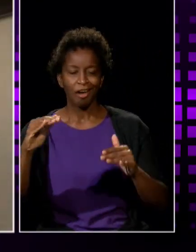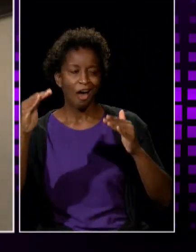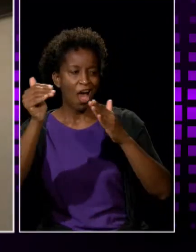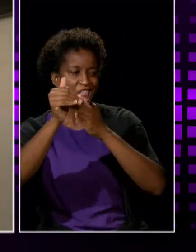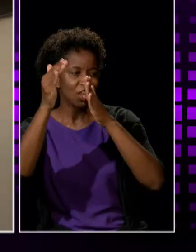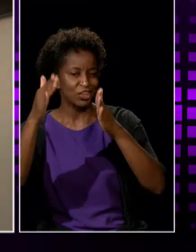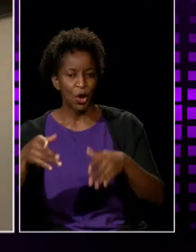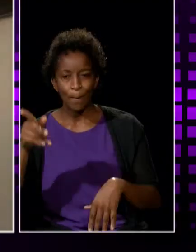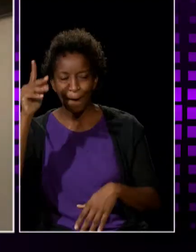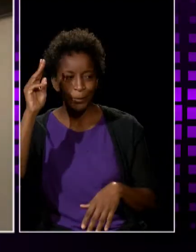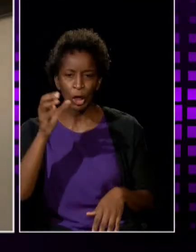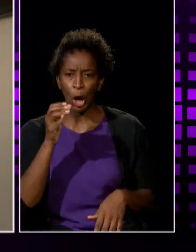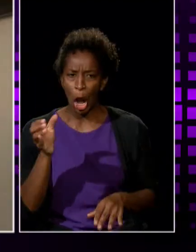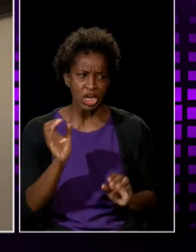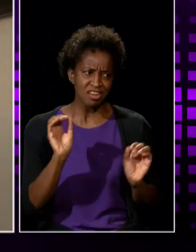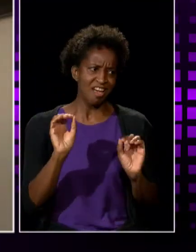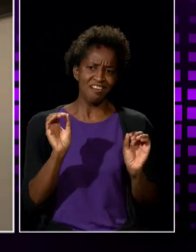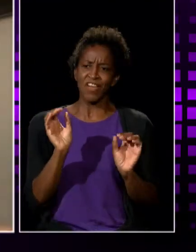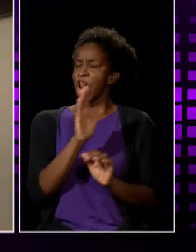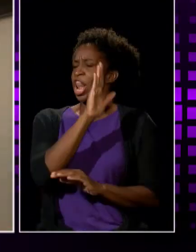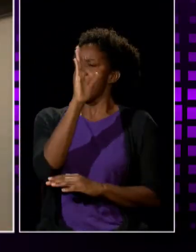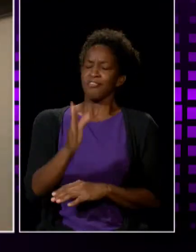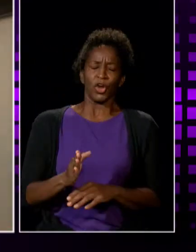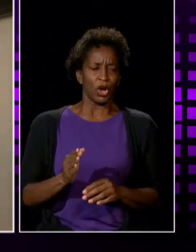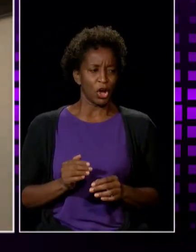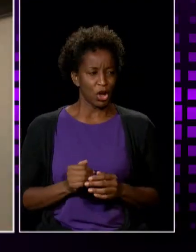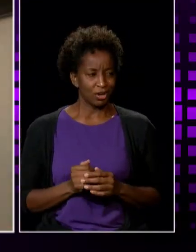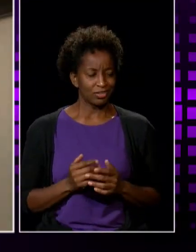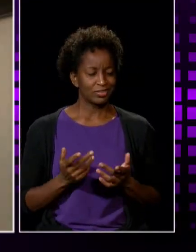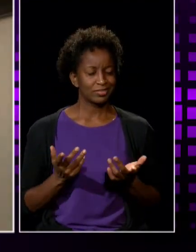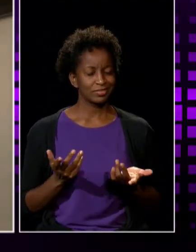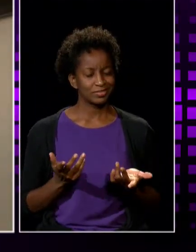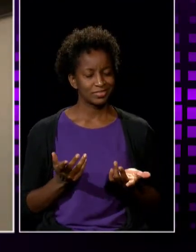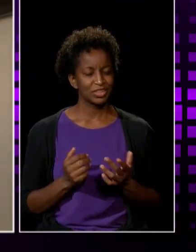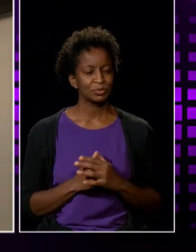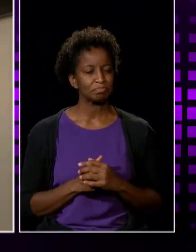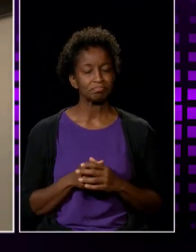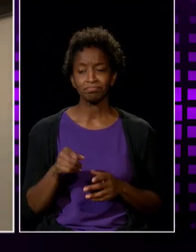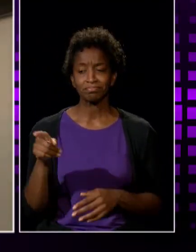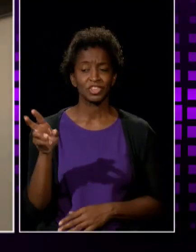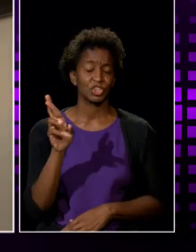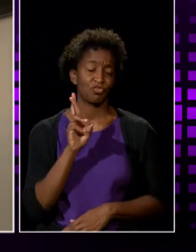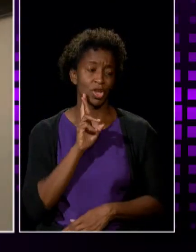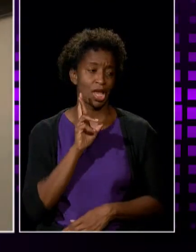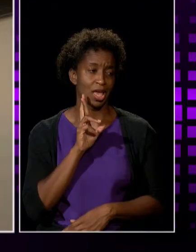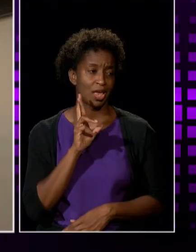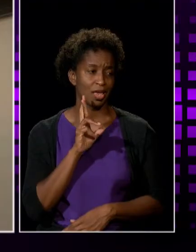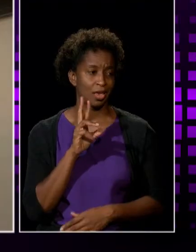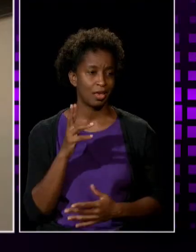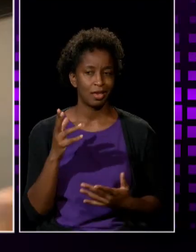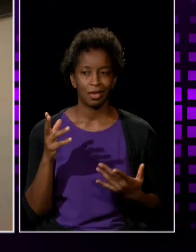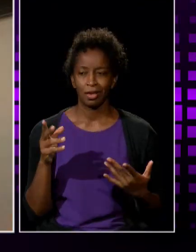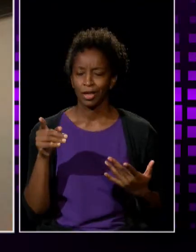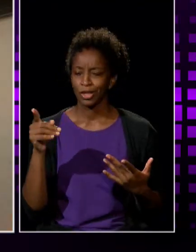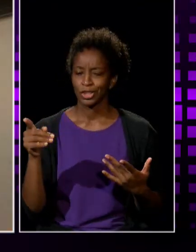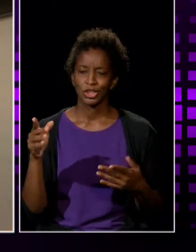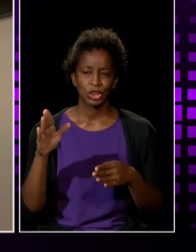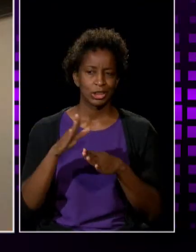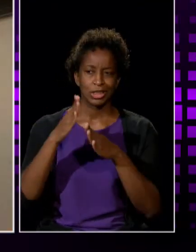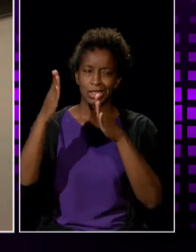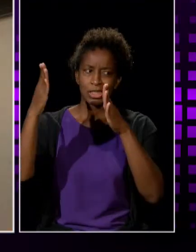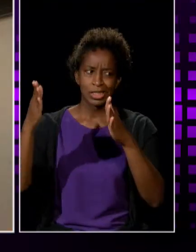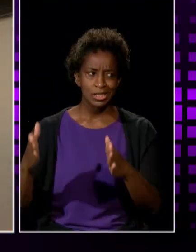go away. Like, Rihanna is one of the greatest artists ever. That is one